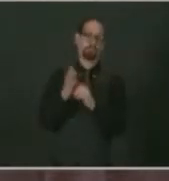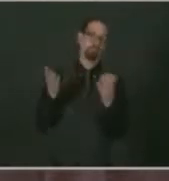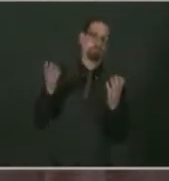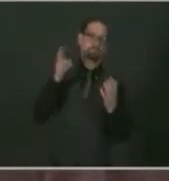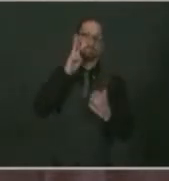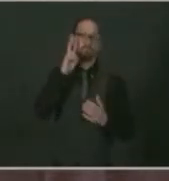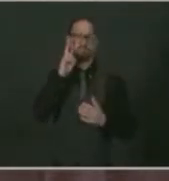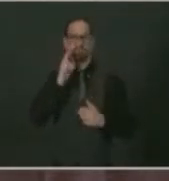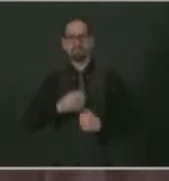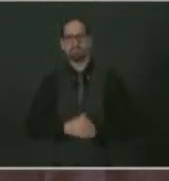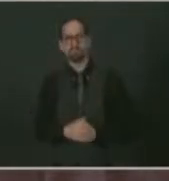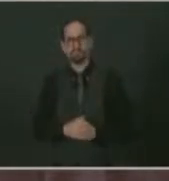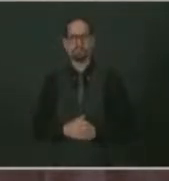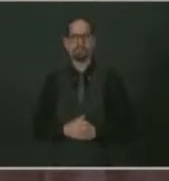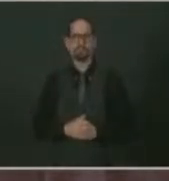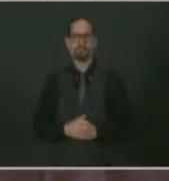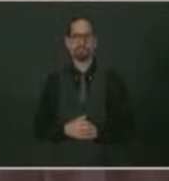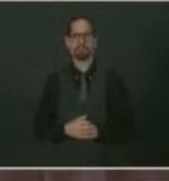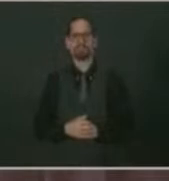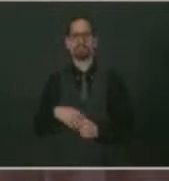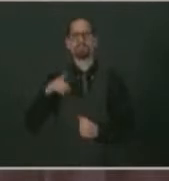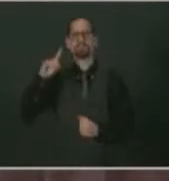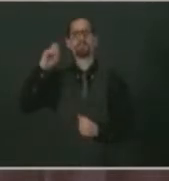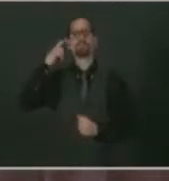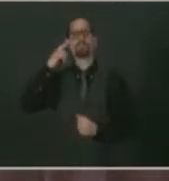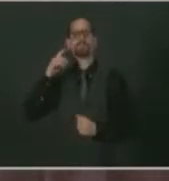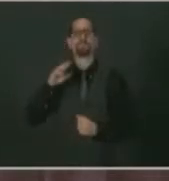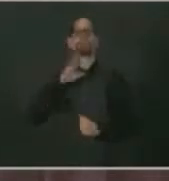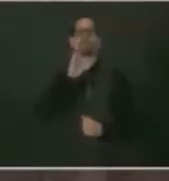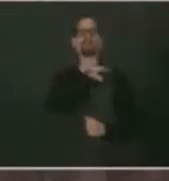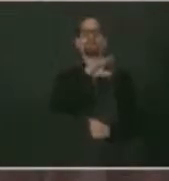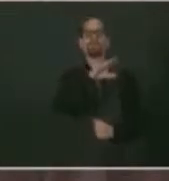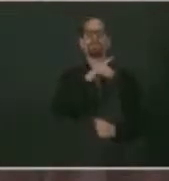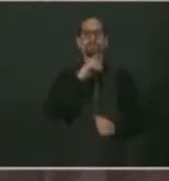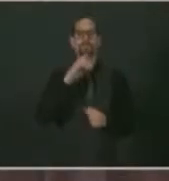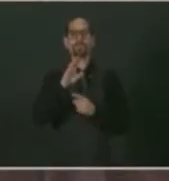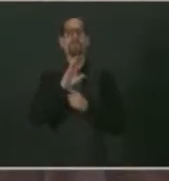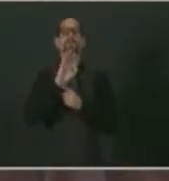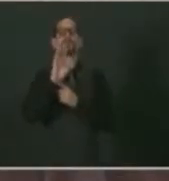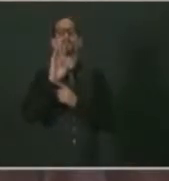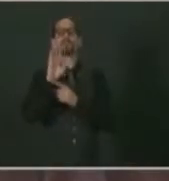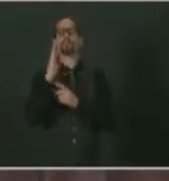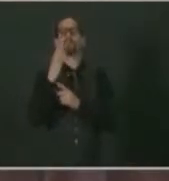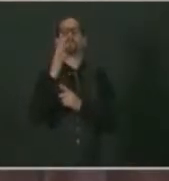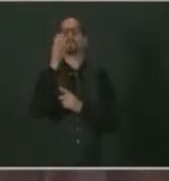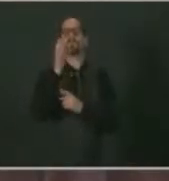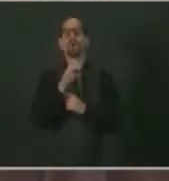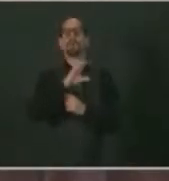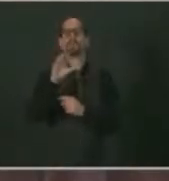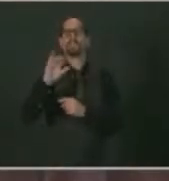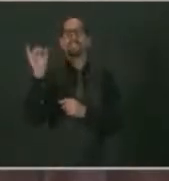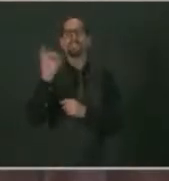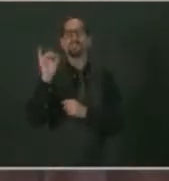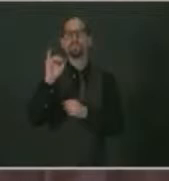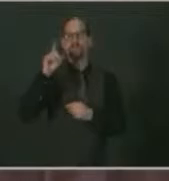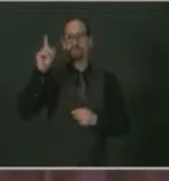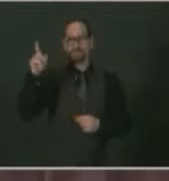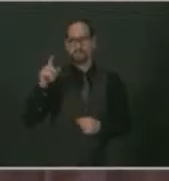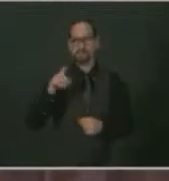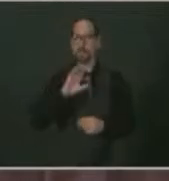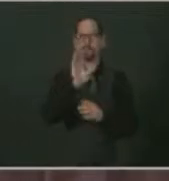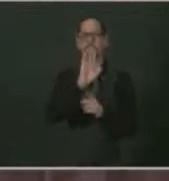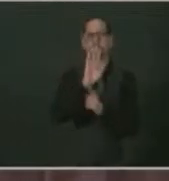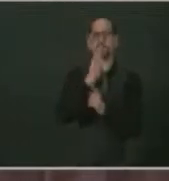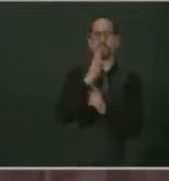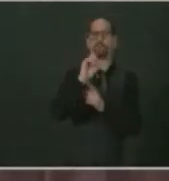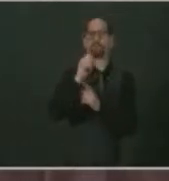Yep, Governor, Blue Cross Blue Shield of Rhode Island just rolled back their policy on stopping the full coverage of COVID-19 after